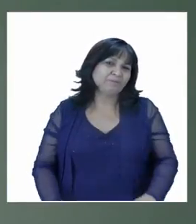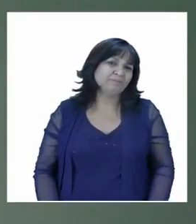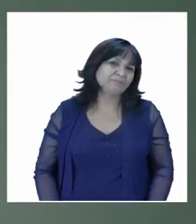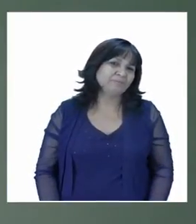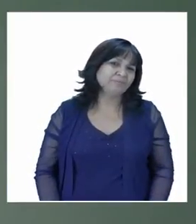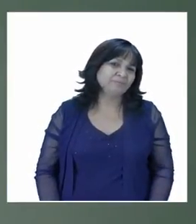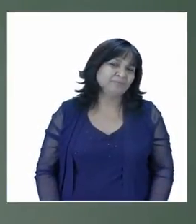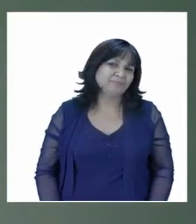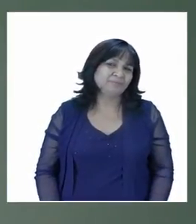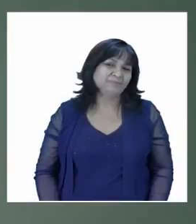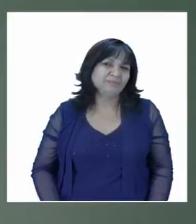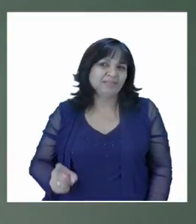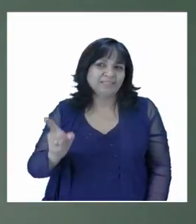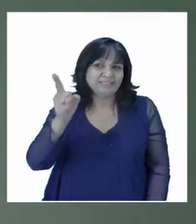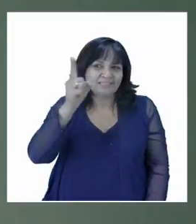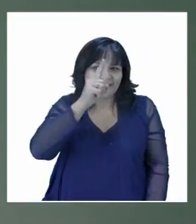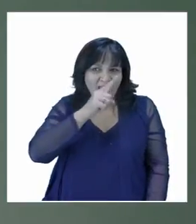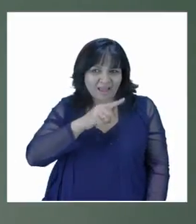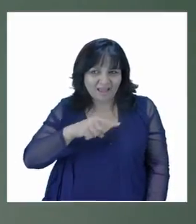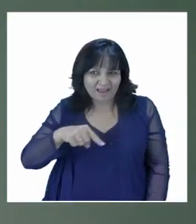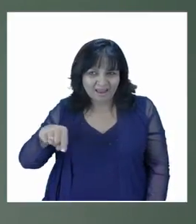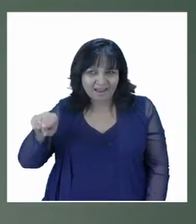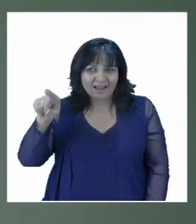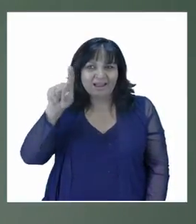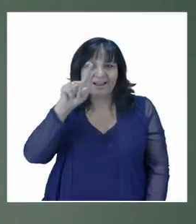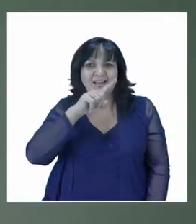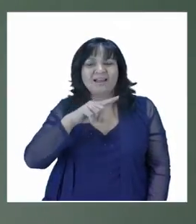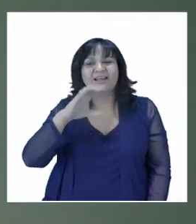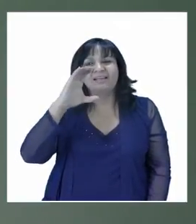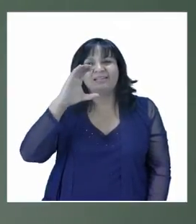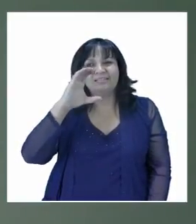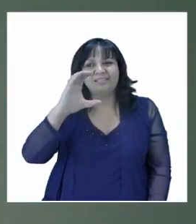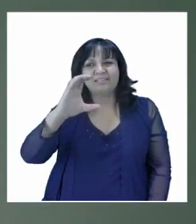word. This is circle.